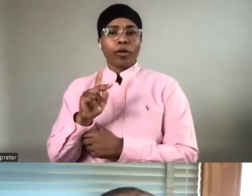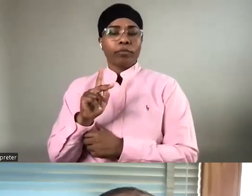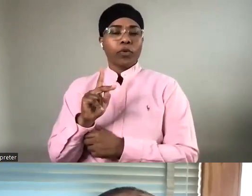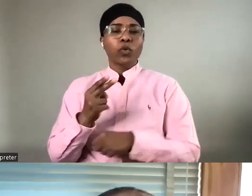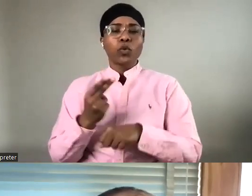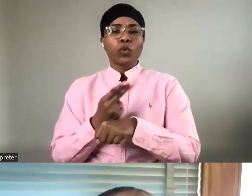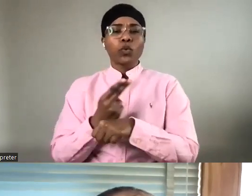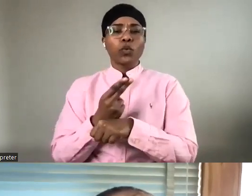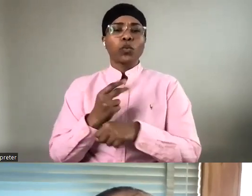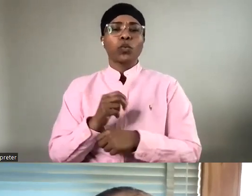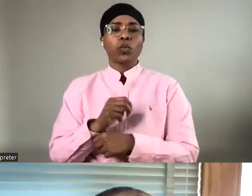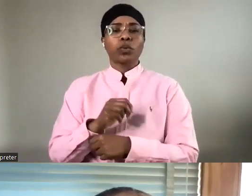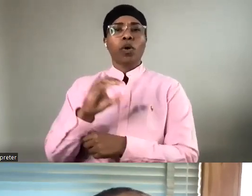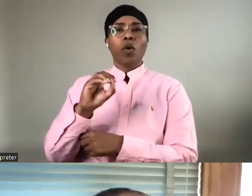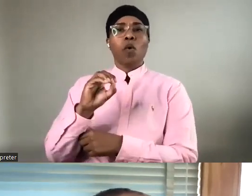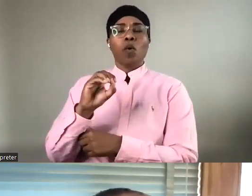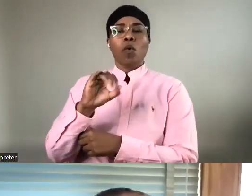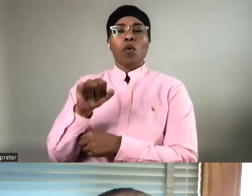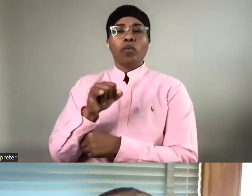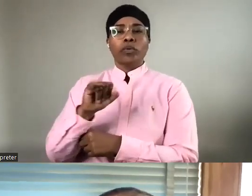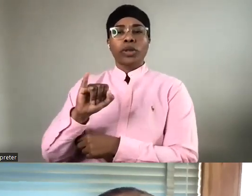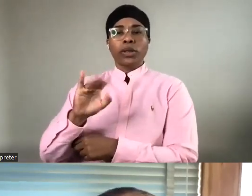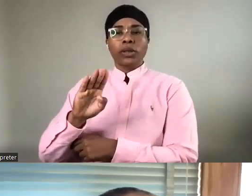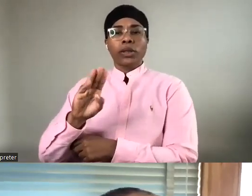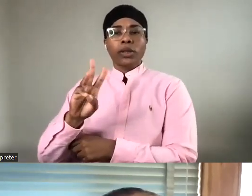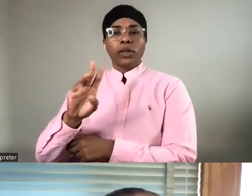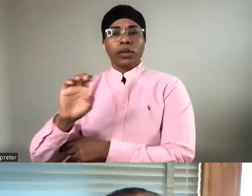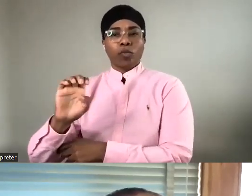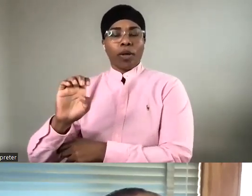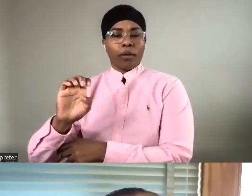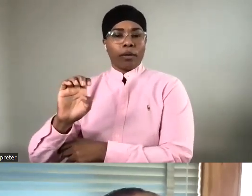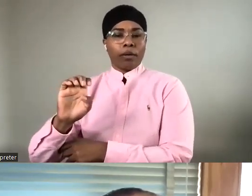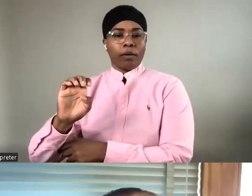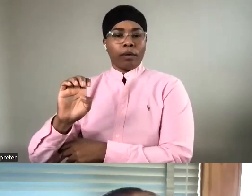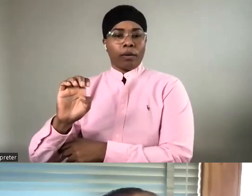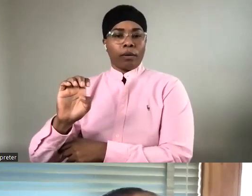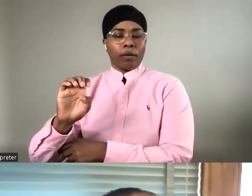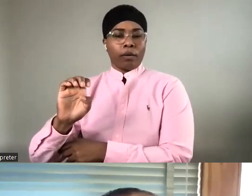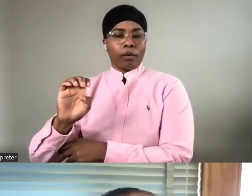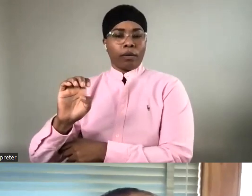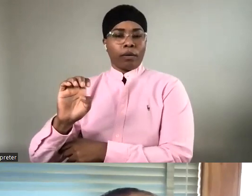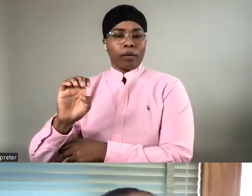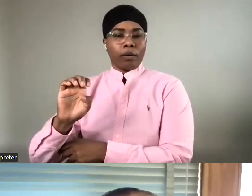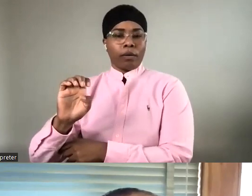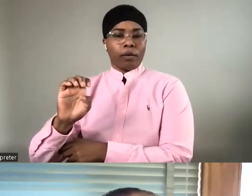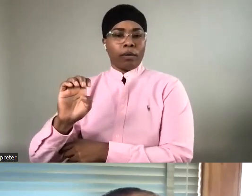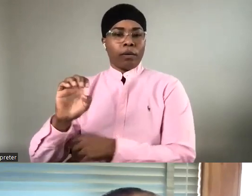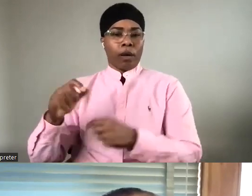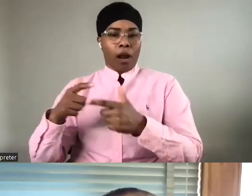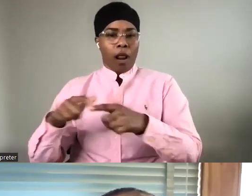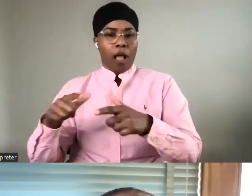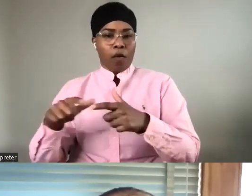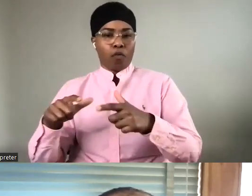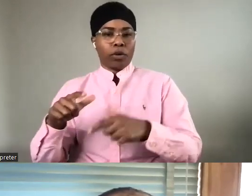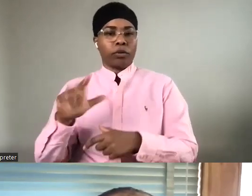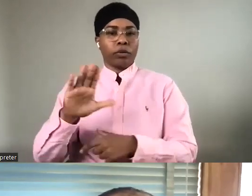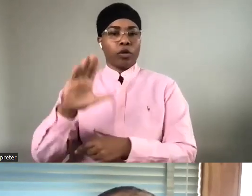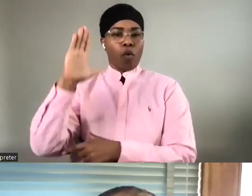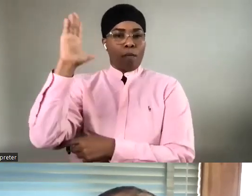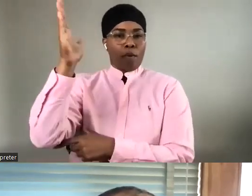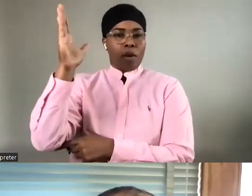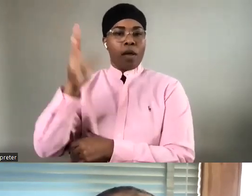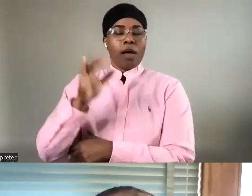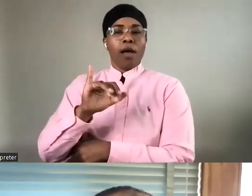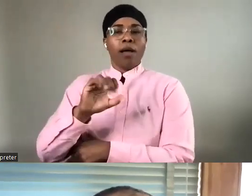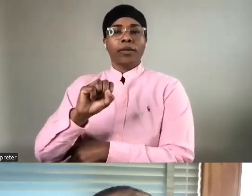Ojibwe in your presentation, and there was a question about Adazukanen. What